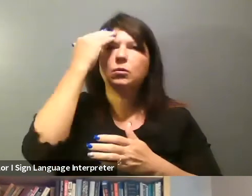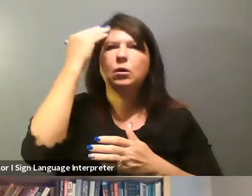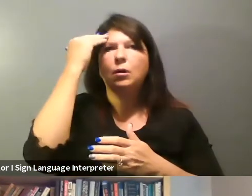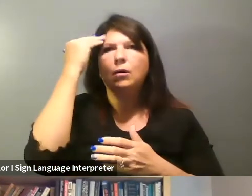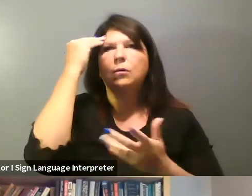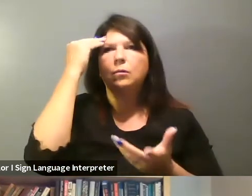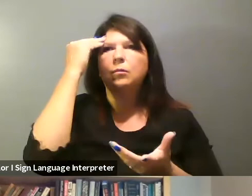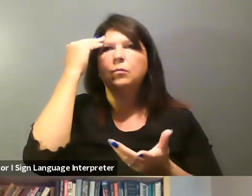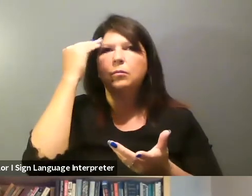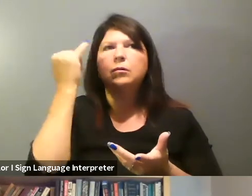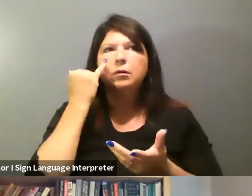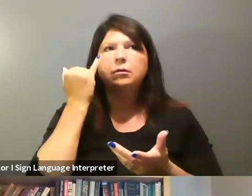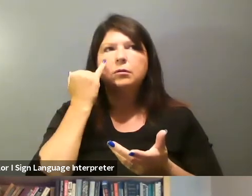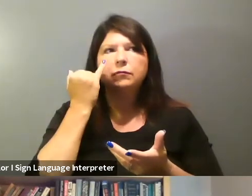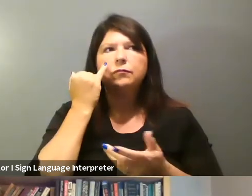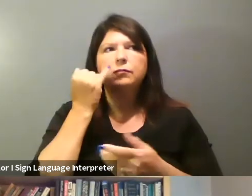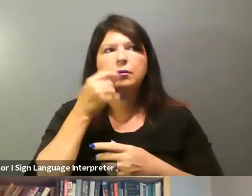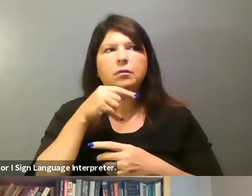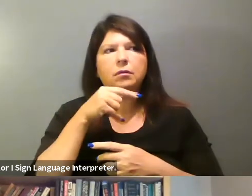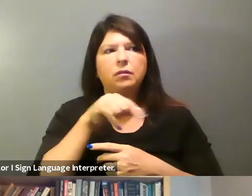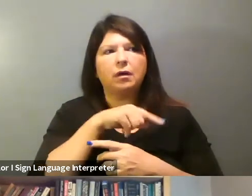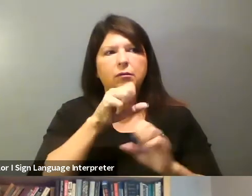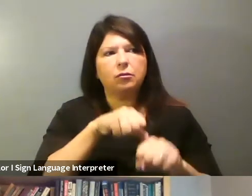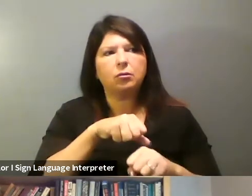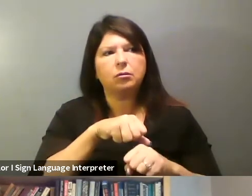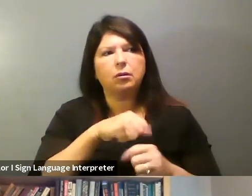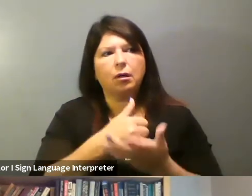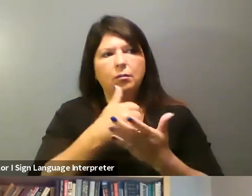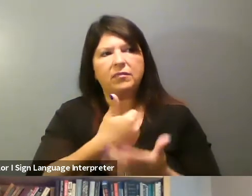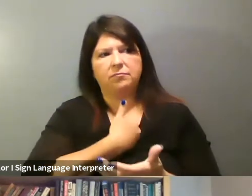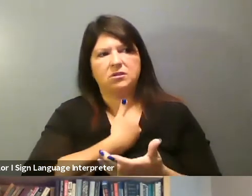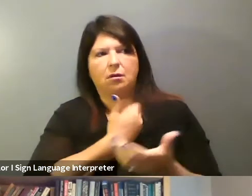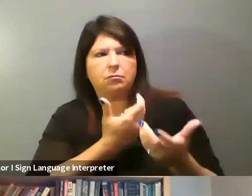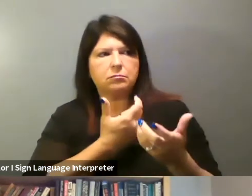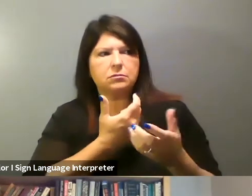if there was a possibility that they could get rid of a disease